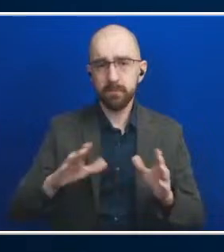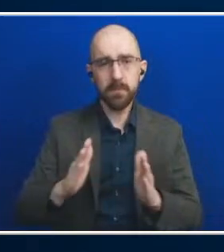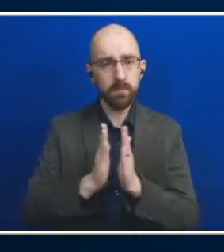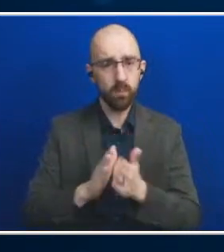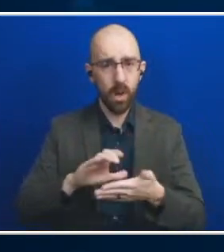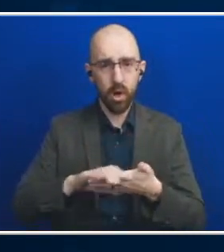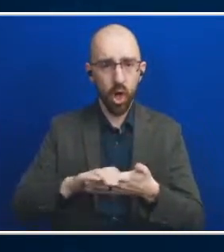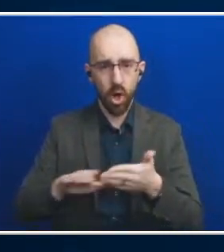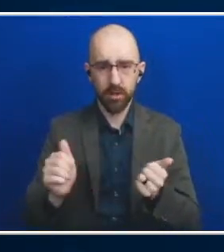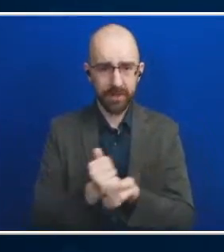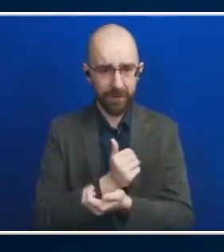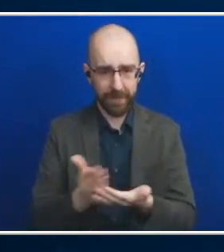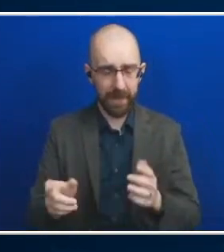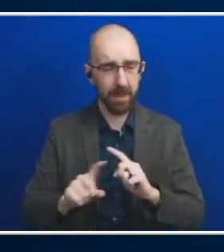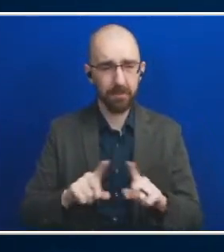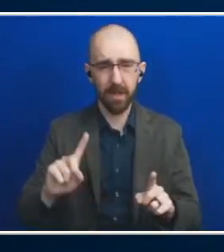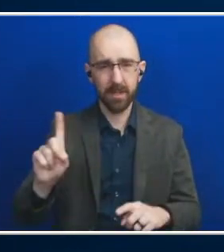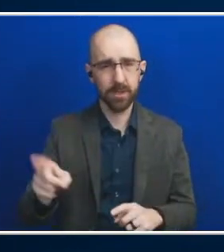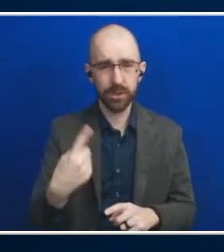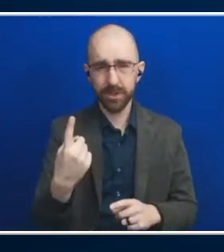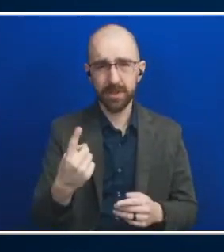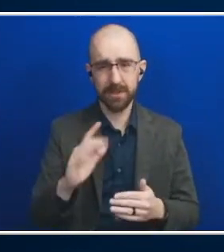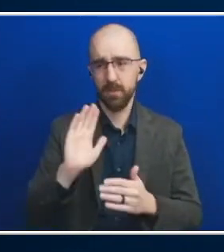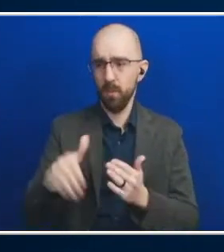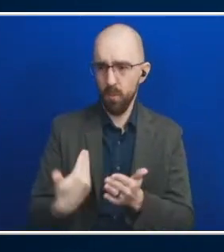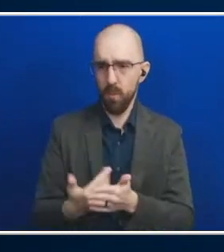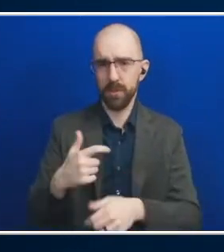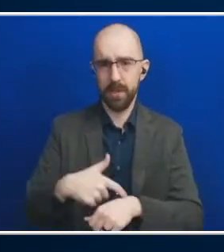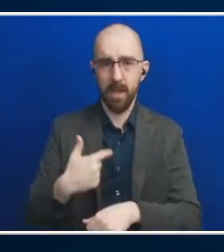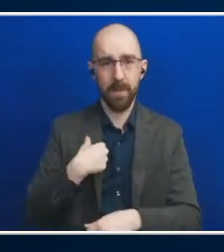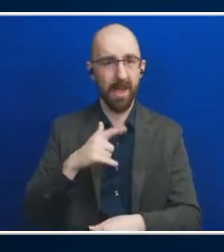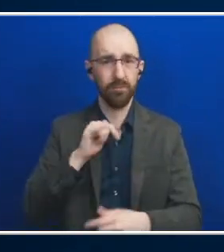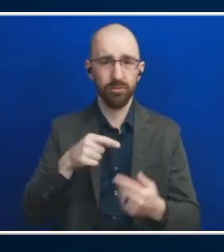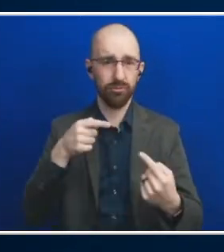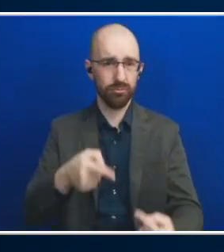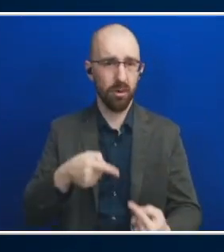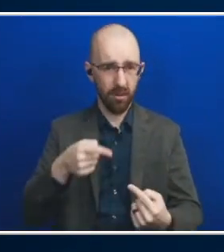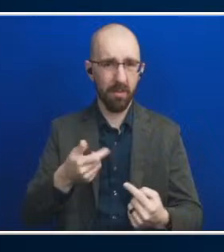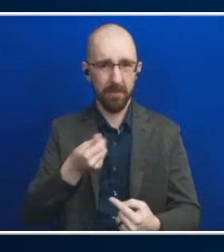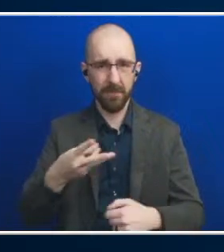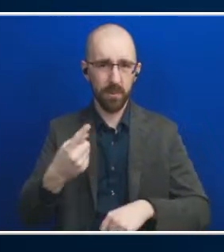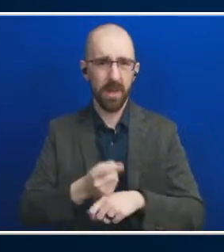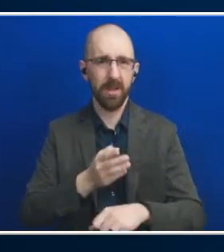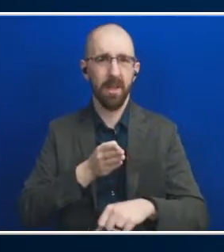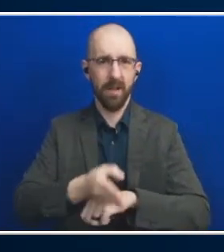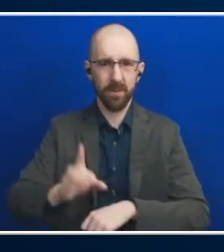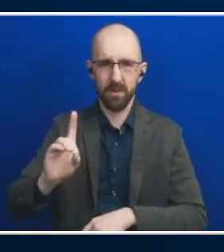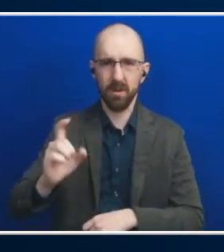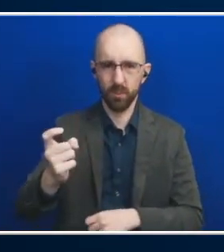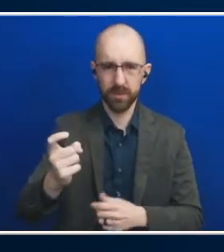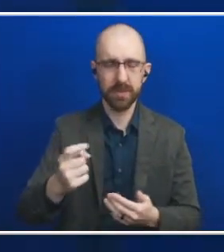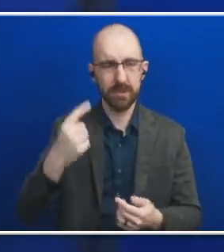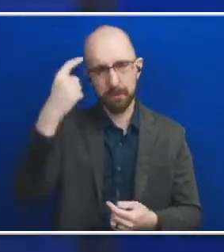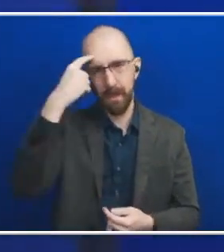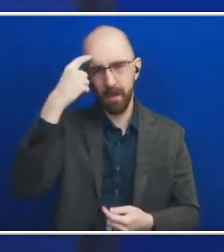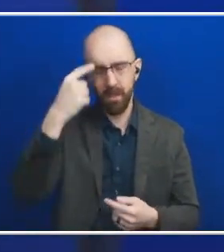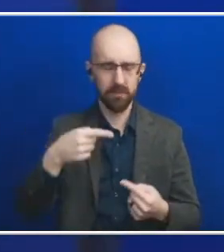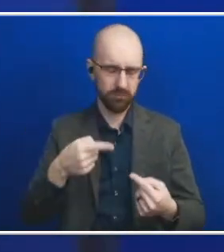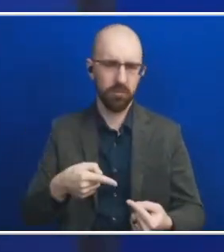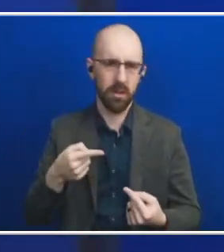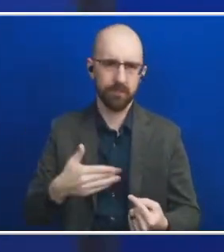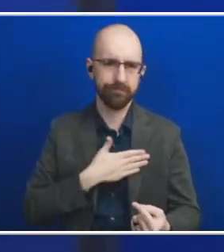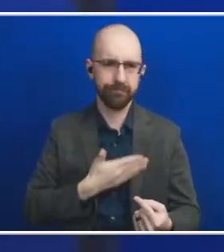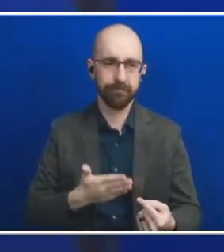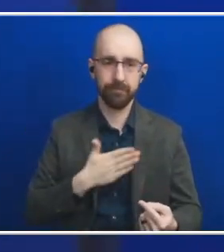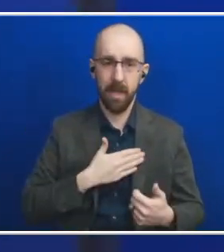it's just the entire time. And I really struggled kind of a couple days after the diagnosis mentally, like my life. The